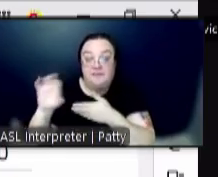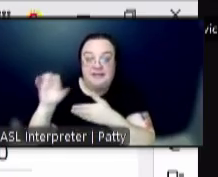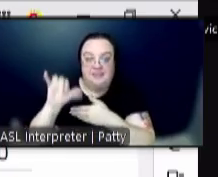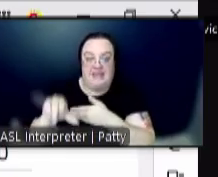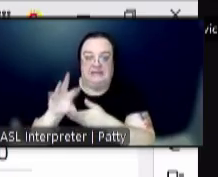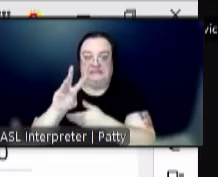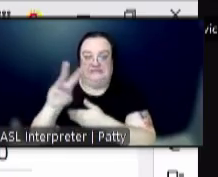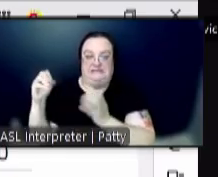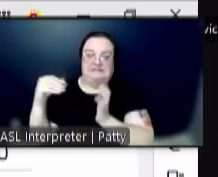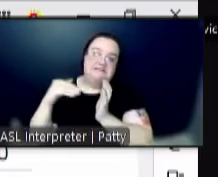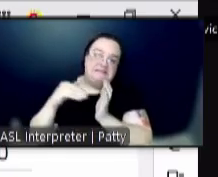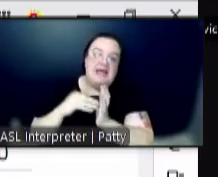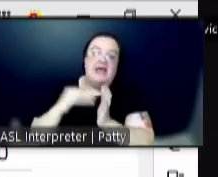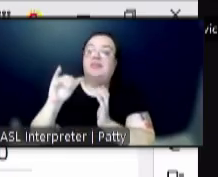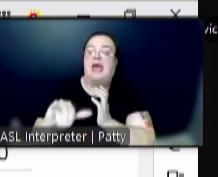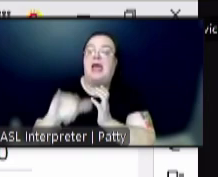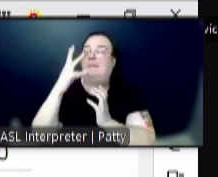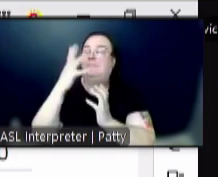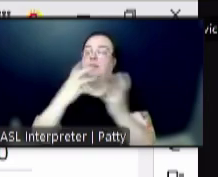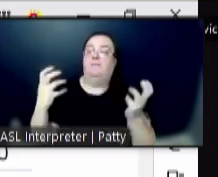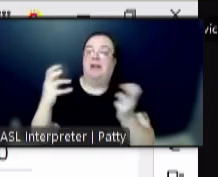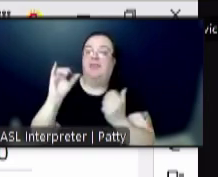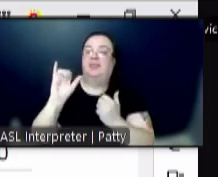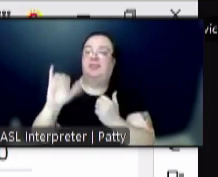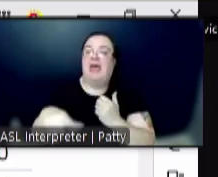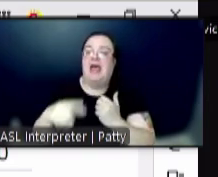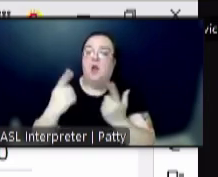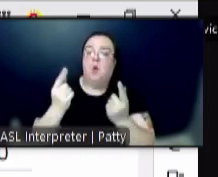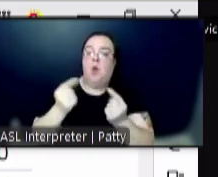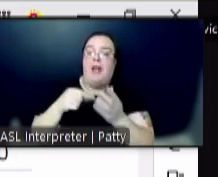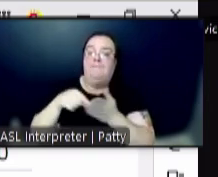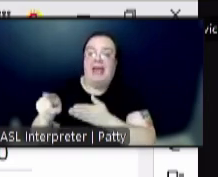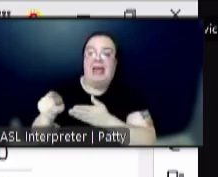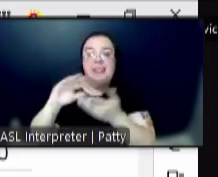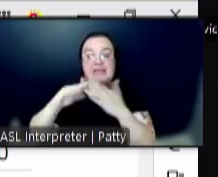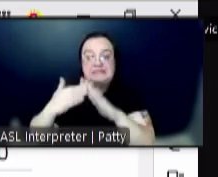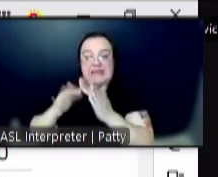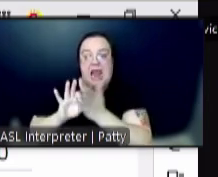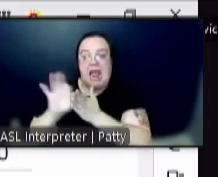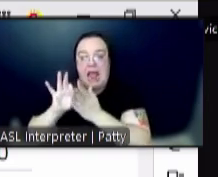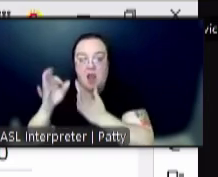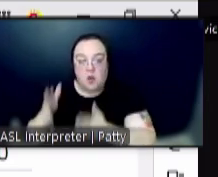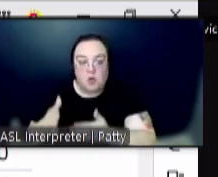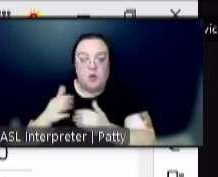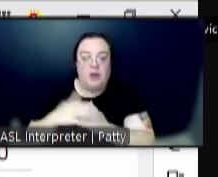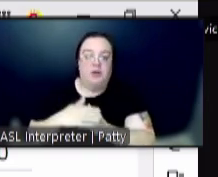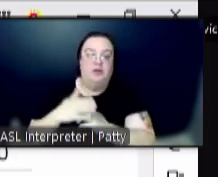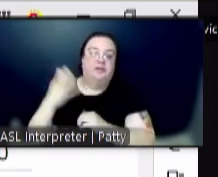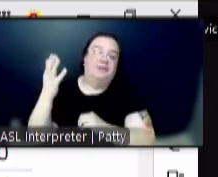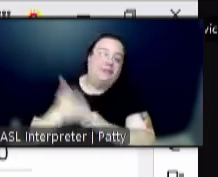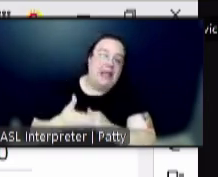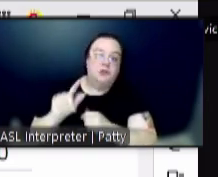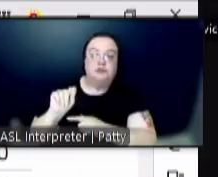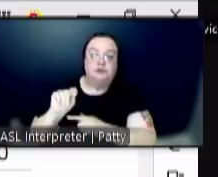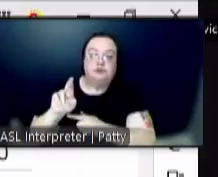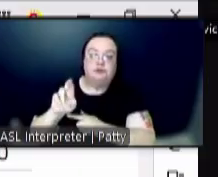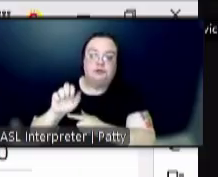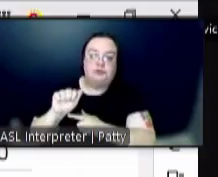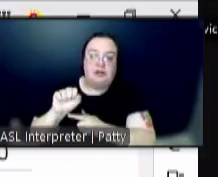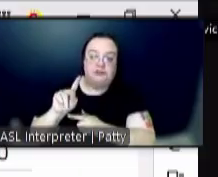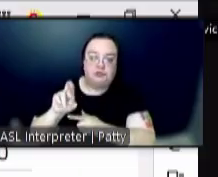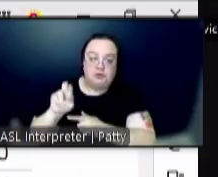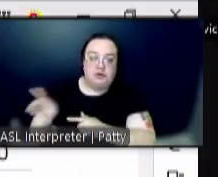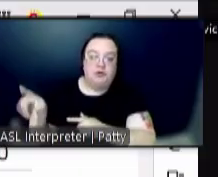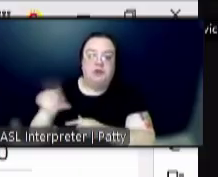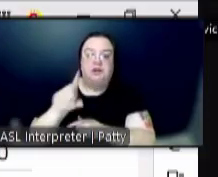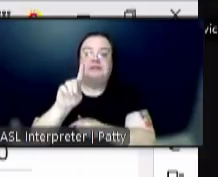60,000. That's pretty much what we pay for our town accountant / treasurer, Diane Mock, Bridget Mock and